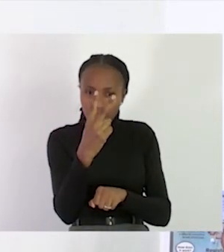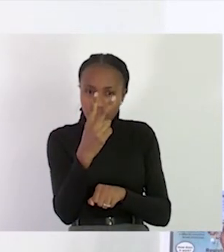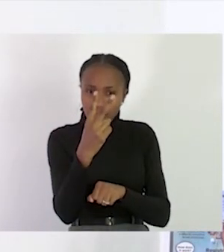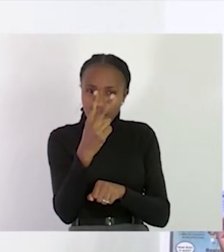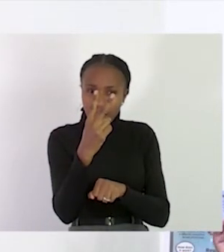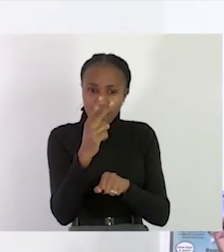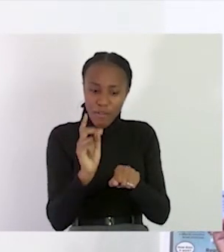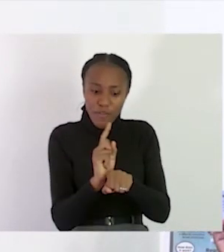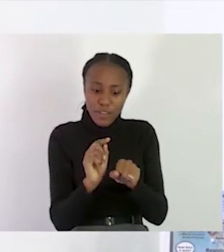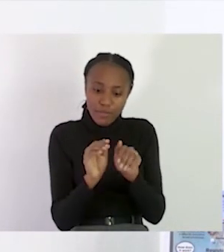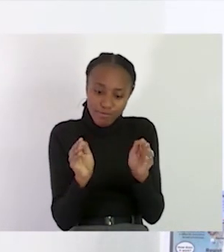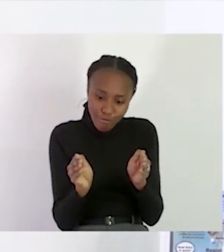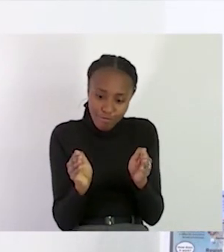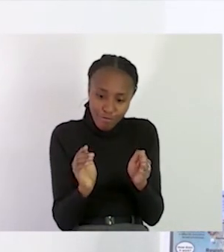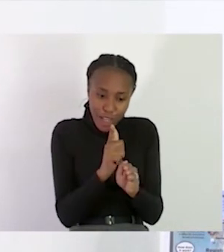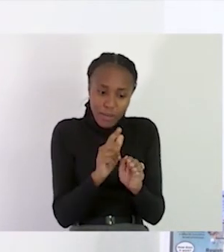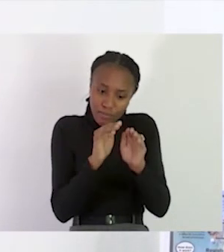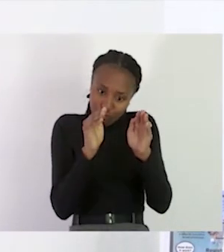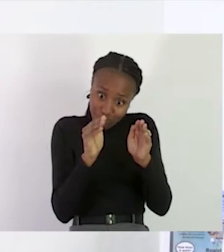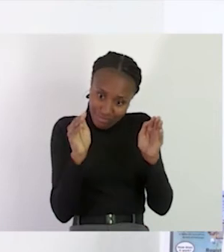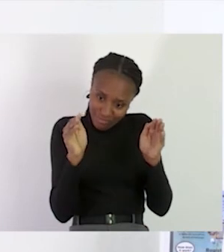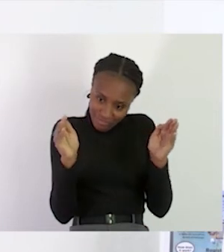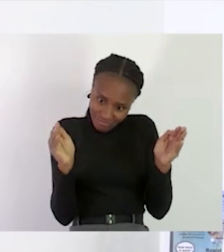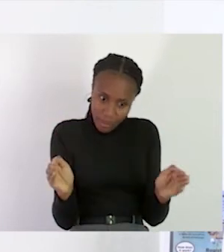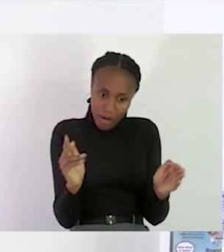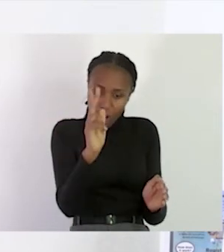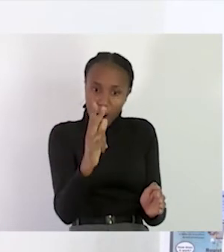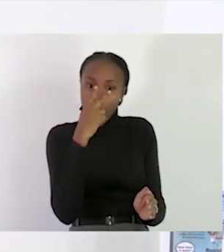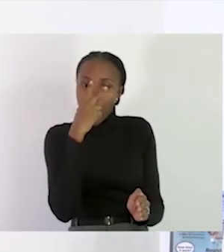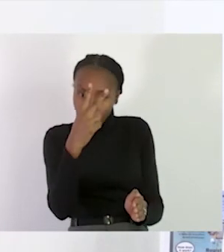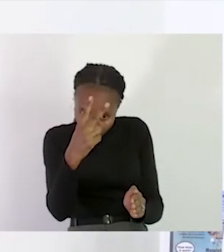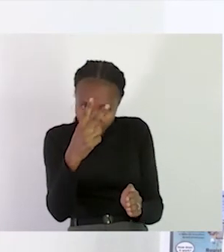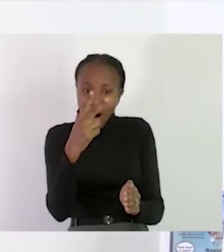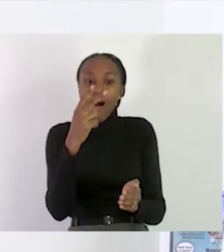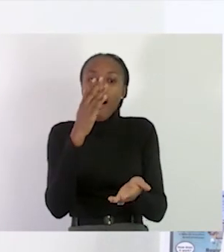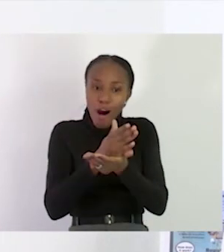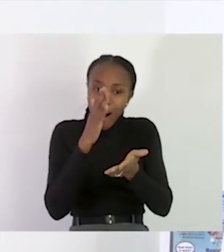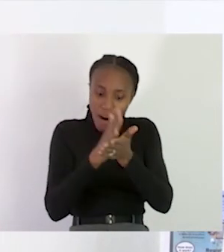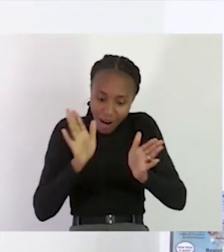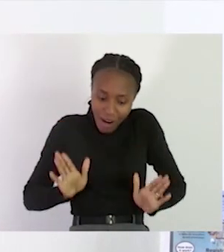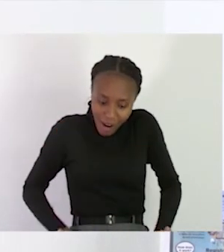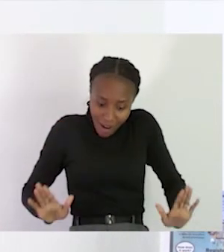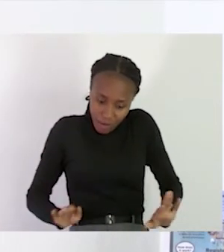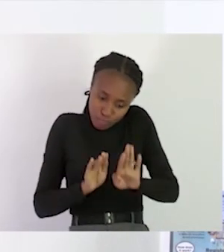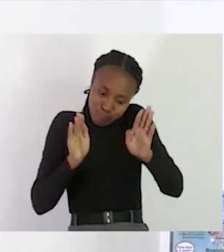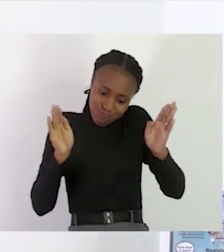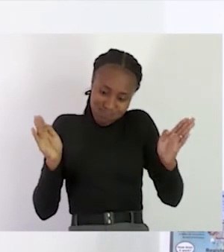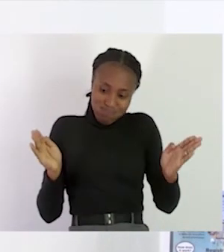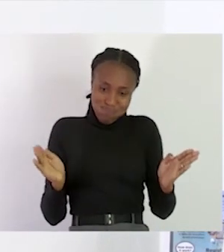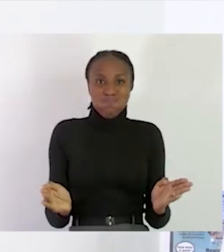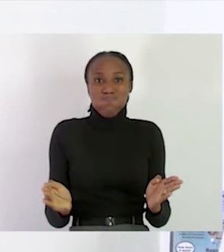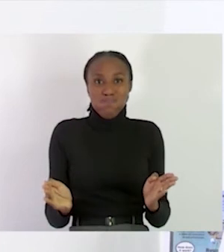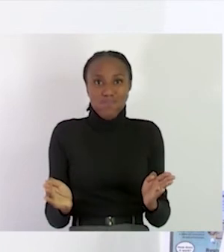the hips are forming so that people can see that, yes, this is a girl. So your hips will whiten.